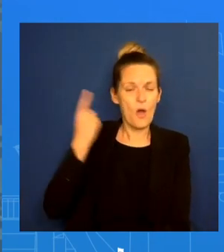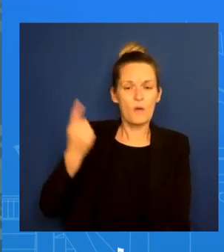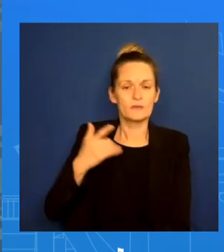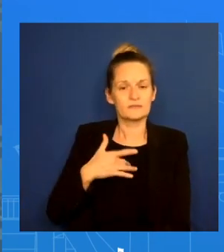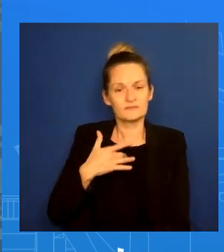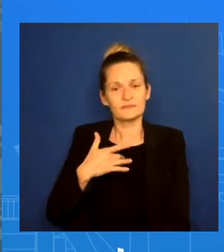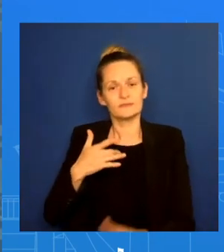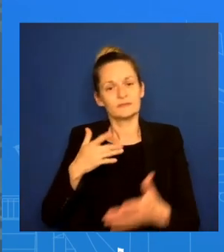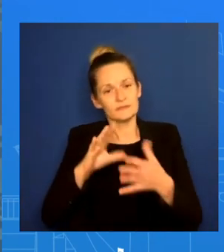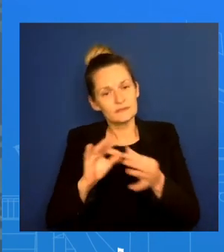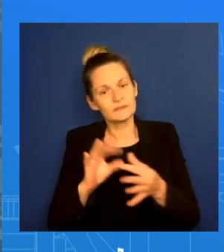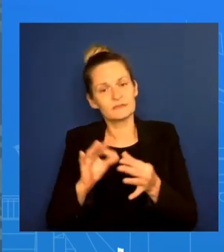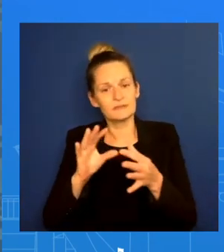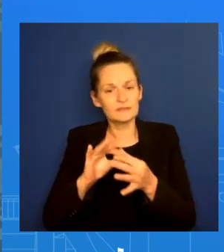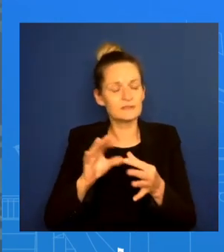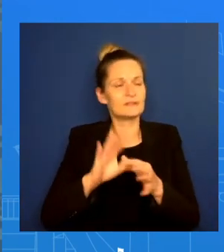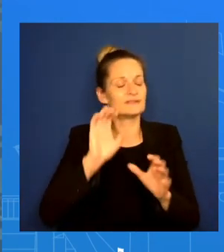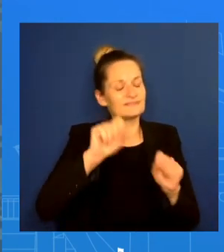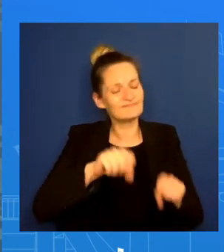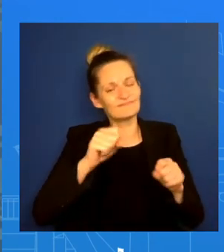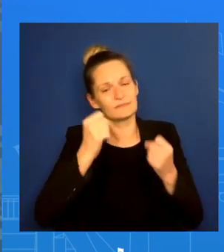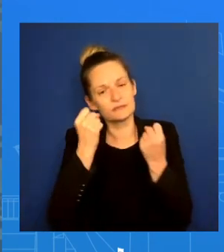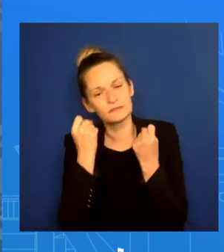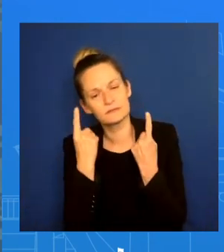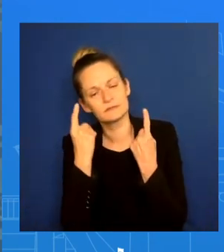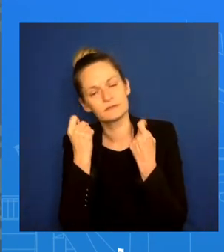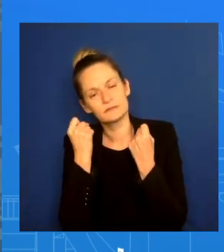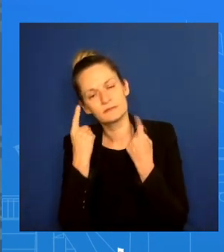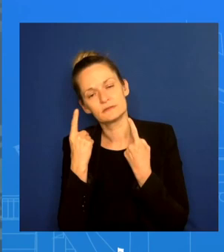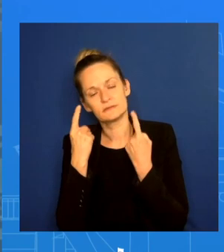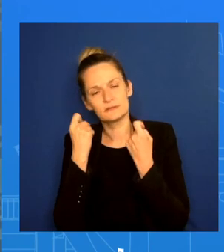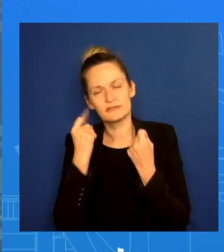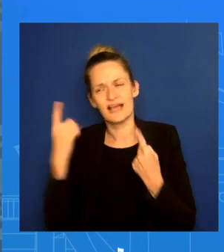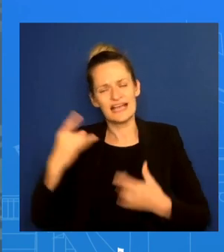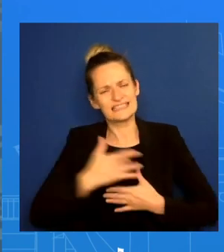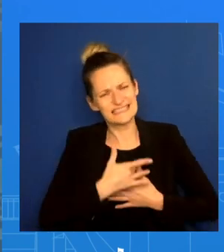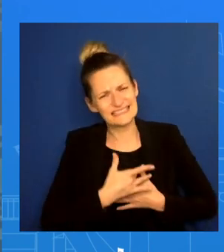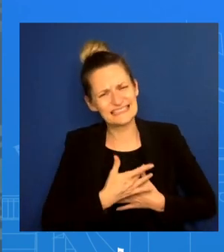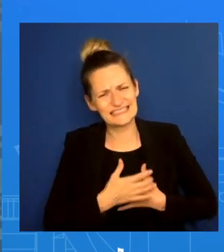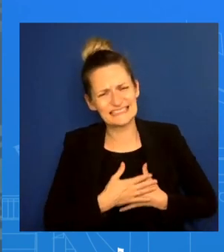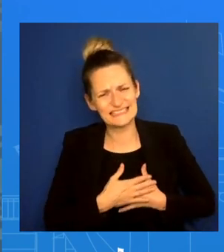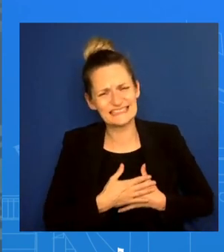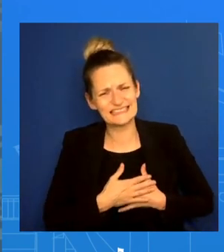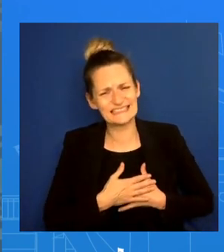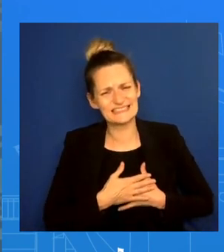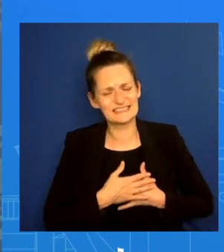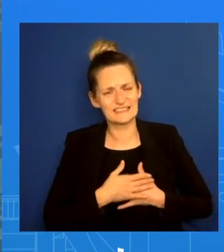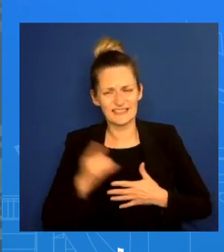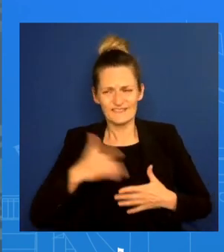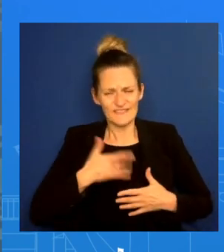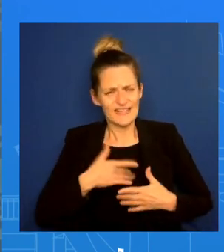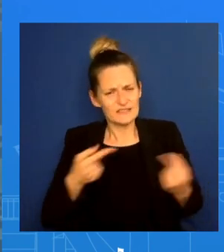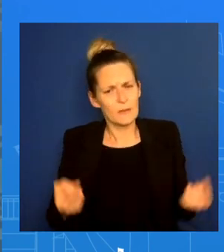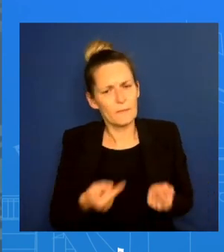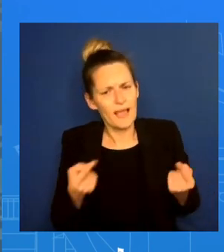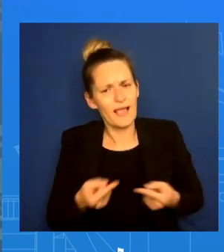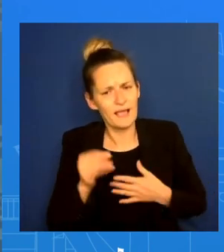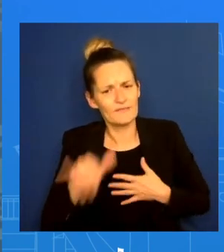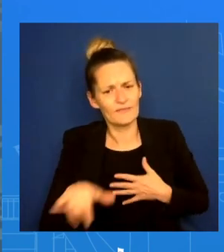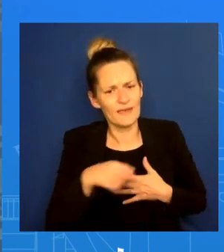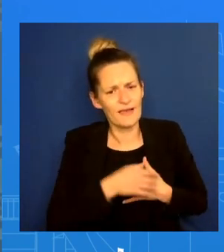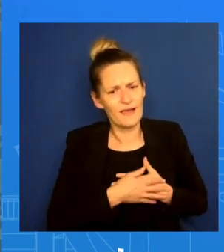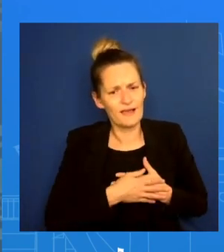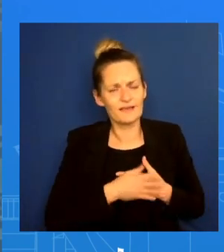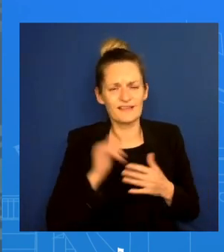talks about his plan and what he is going to do to lower cost. That's why we bring up gas prices, because we have seen costs go down.